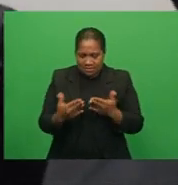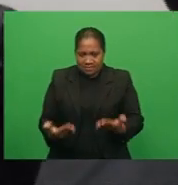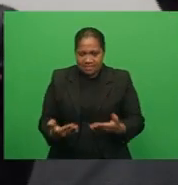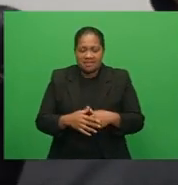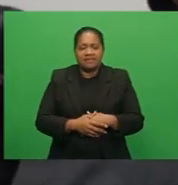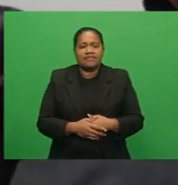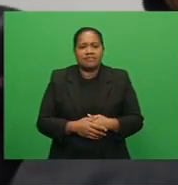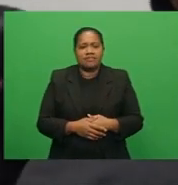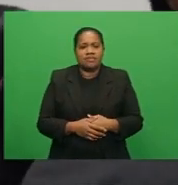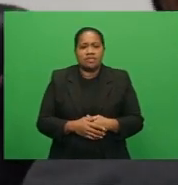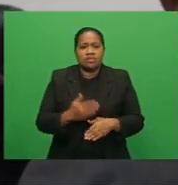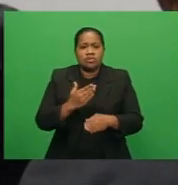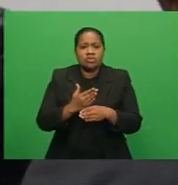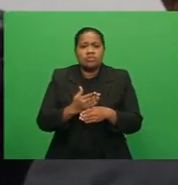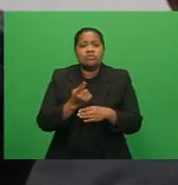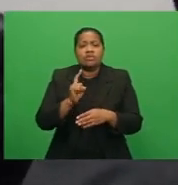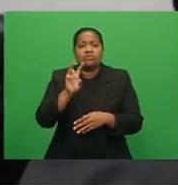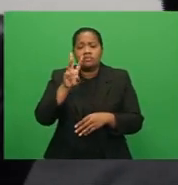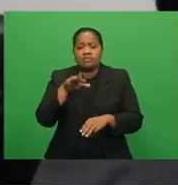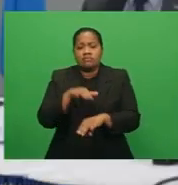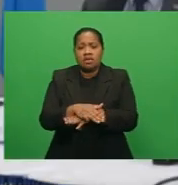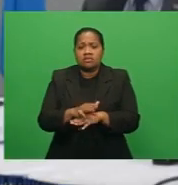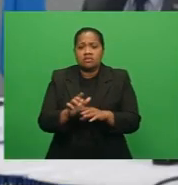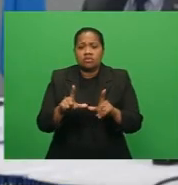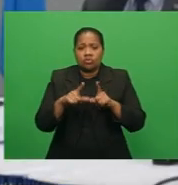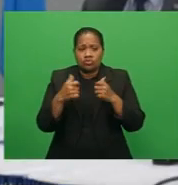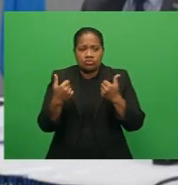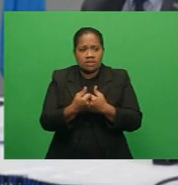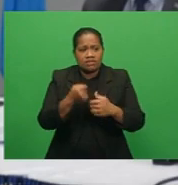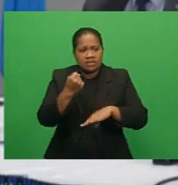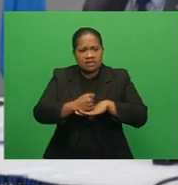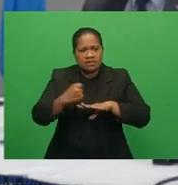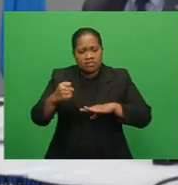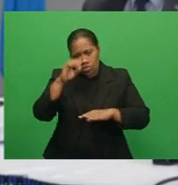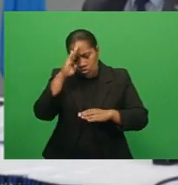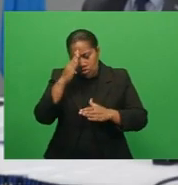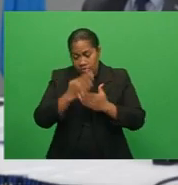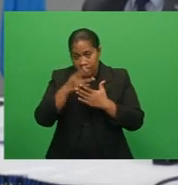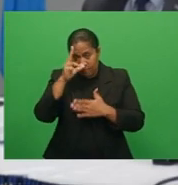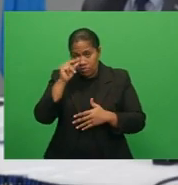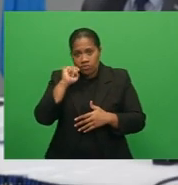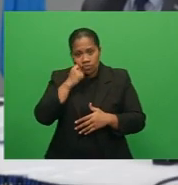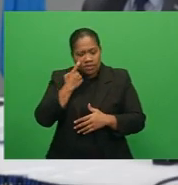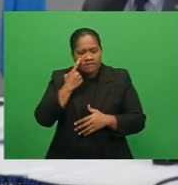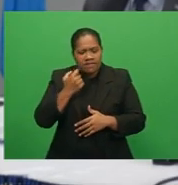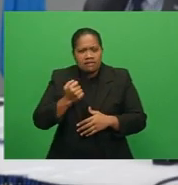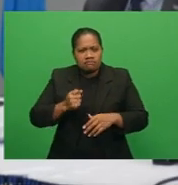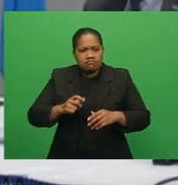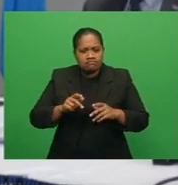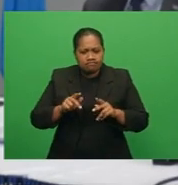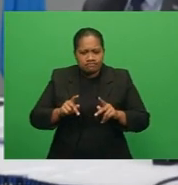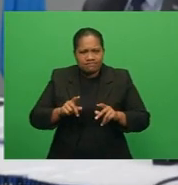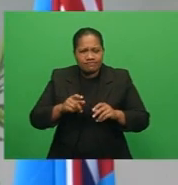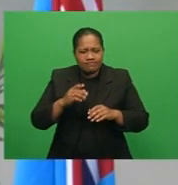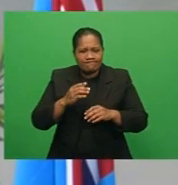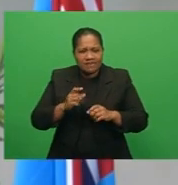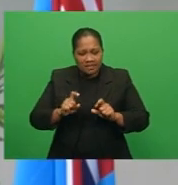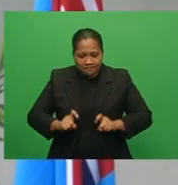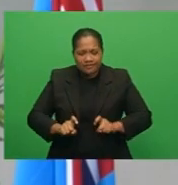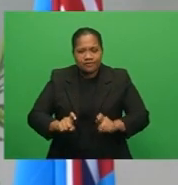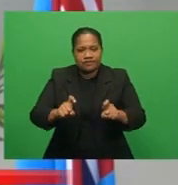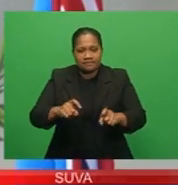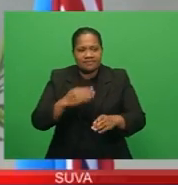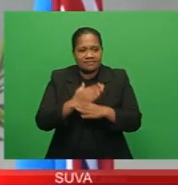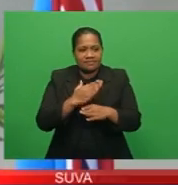on 3-month contracts, but the government is hoping Fijians will be able to find permanent employment through the scheme.